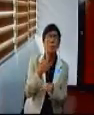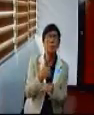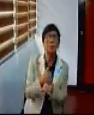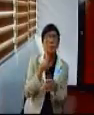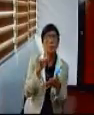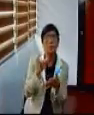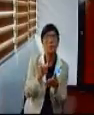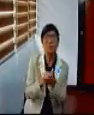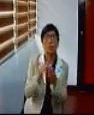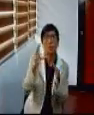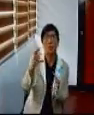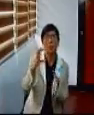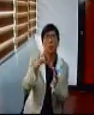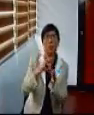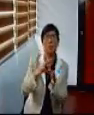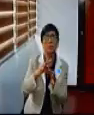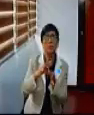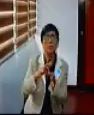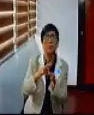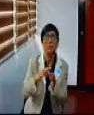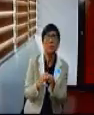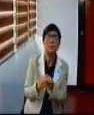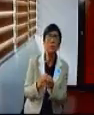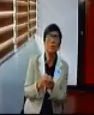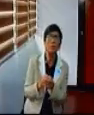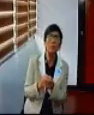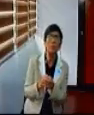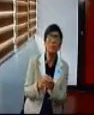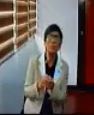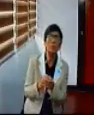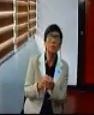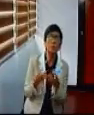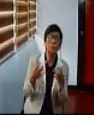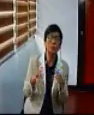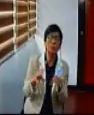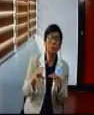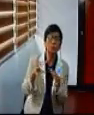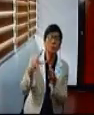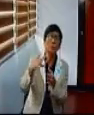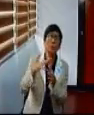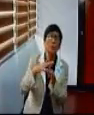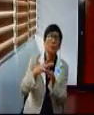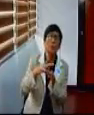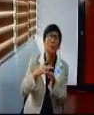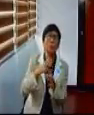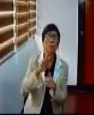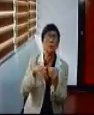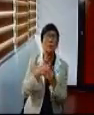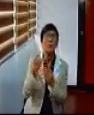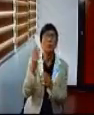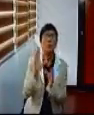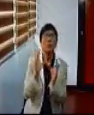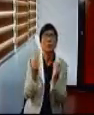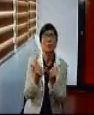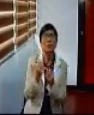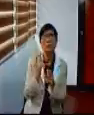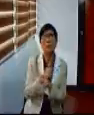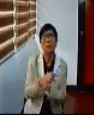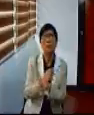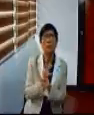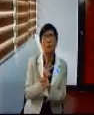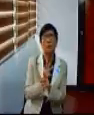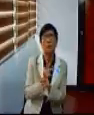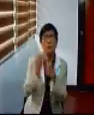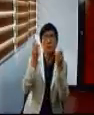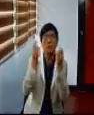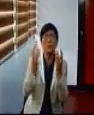that connection, the causal connection. So a lot of companies produce